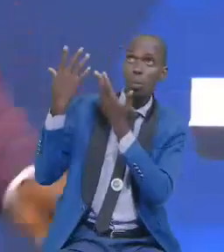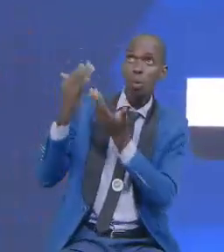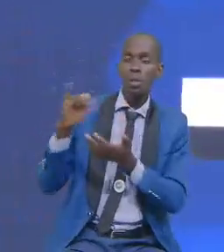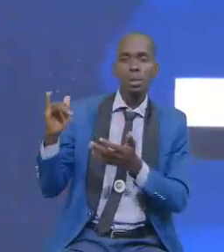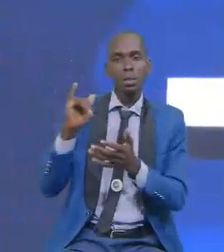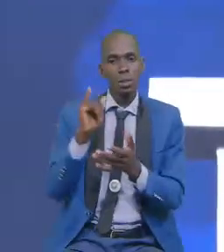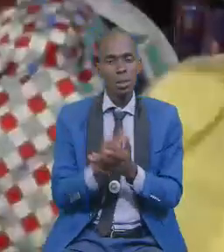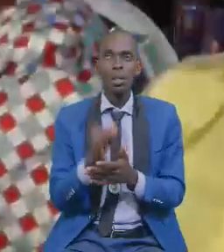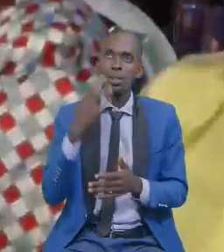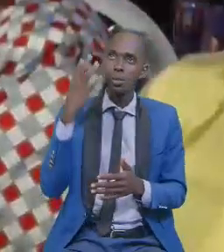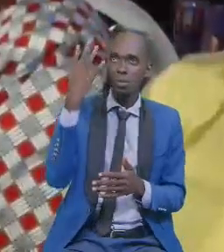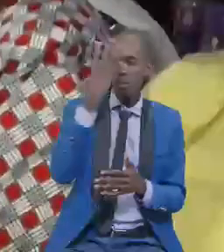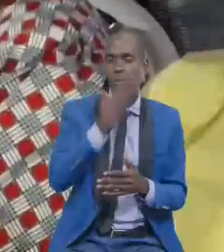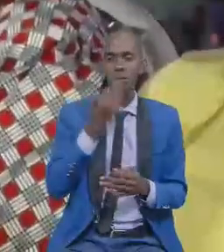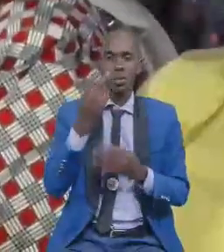glorious visitation.